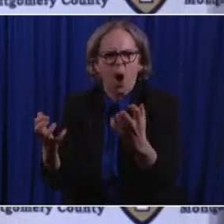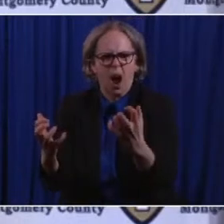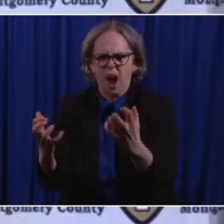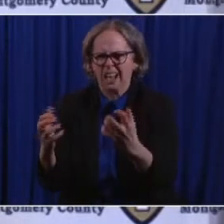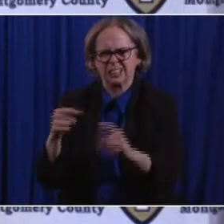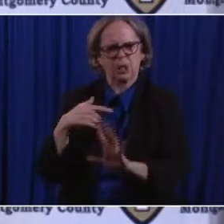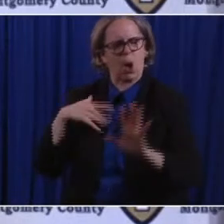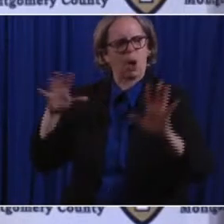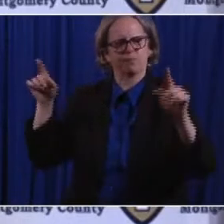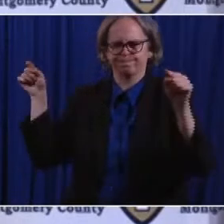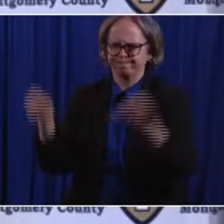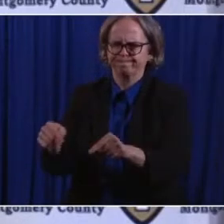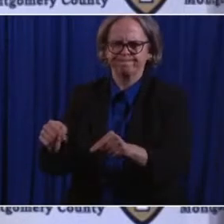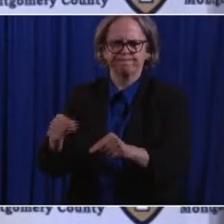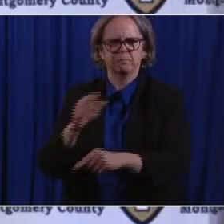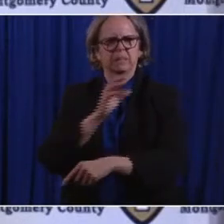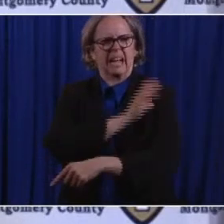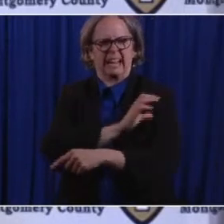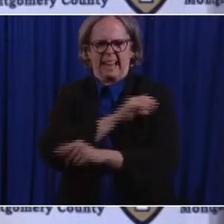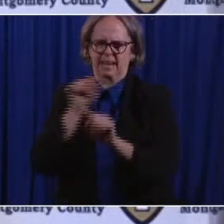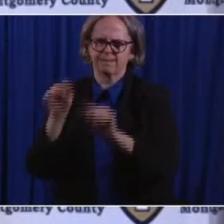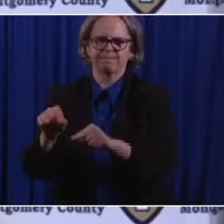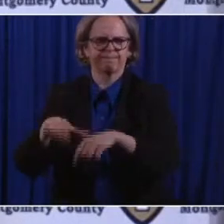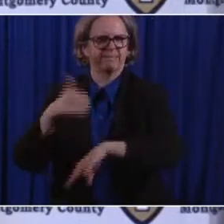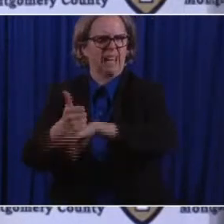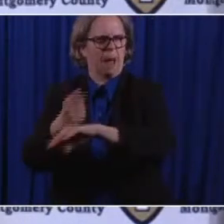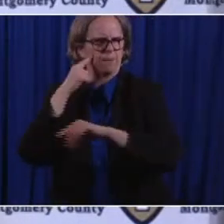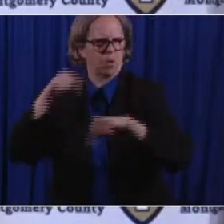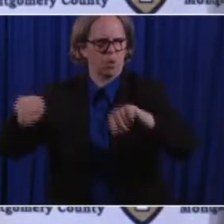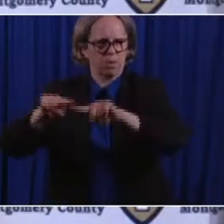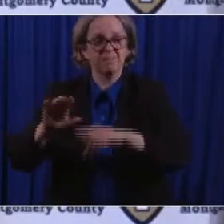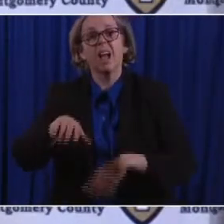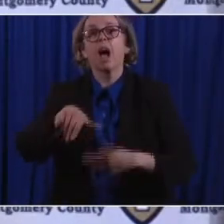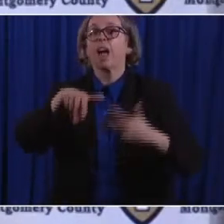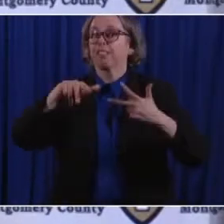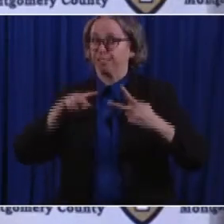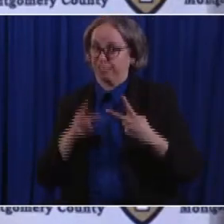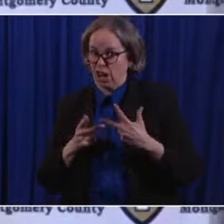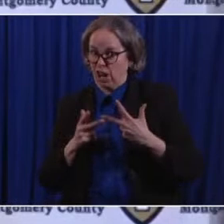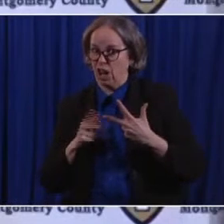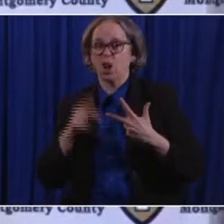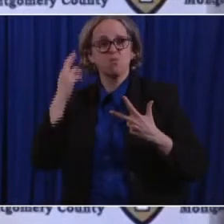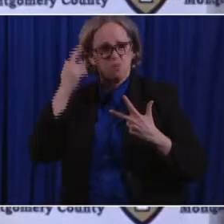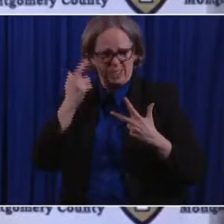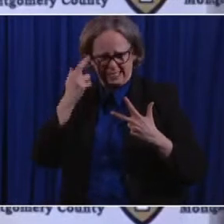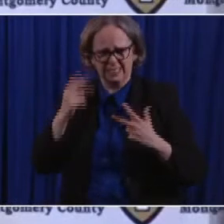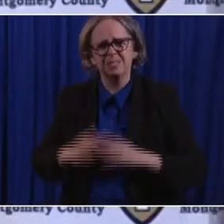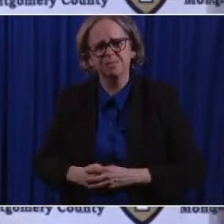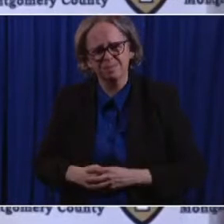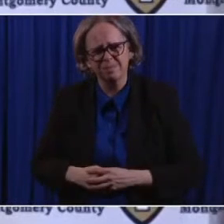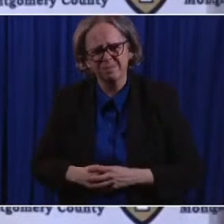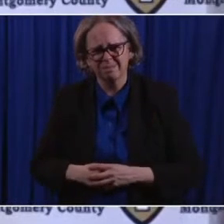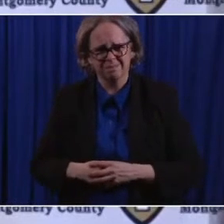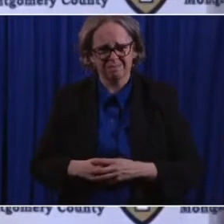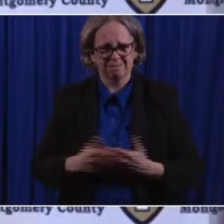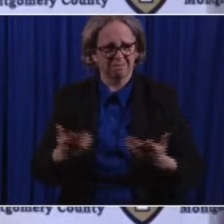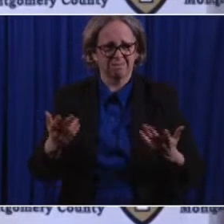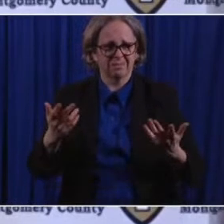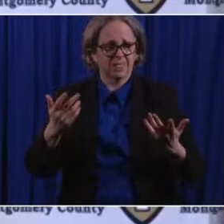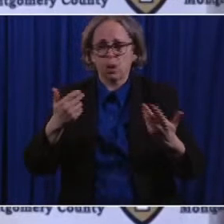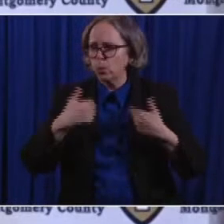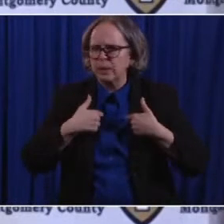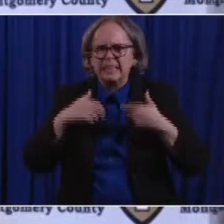We also, as I said, have the ability to vaccinate a significant number of people in a very